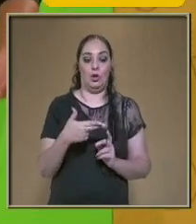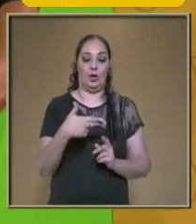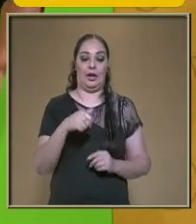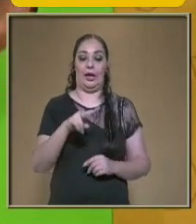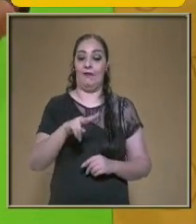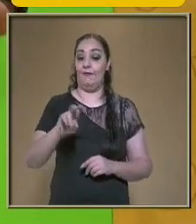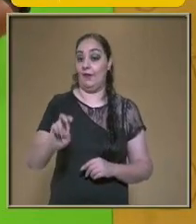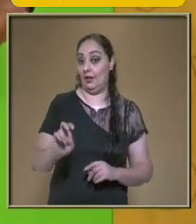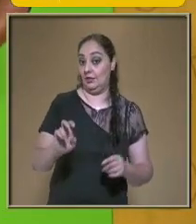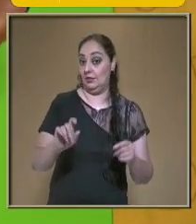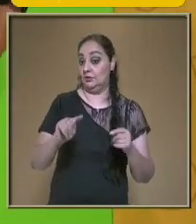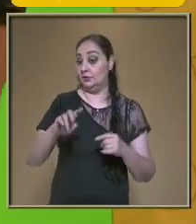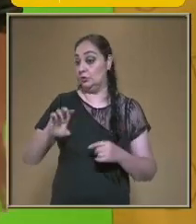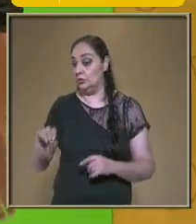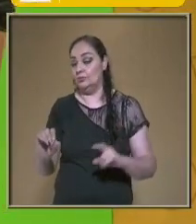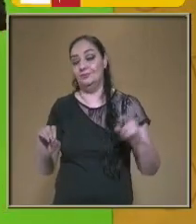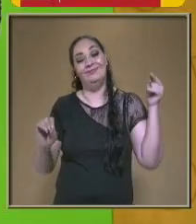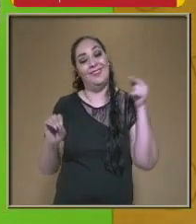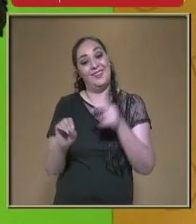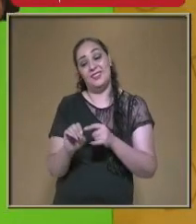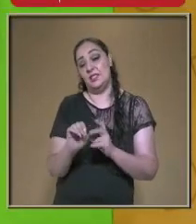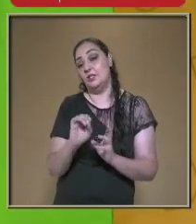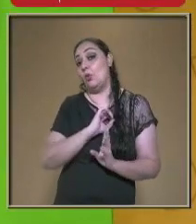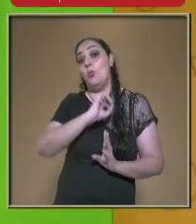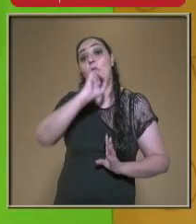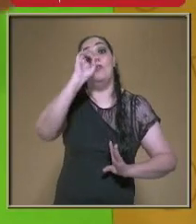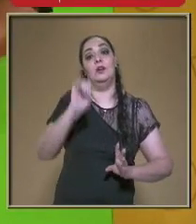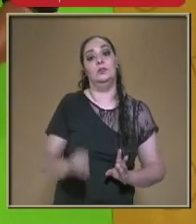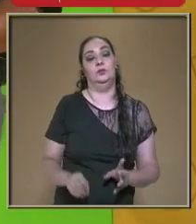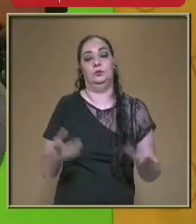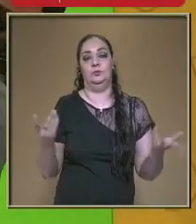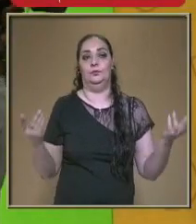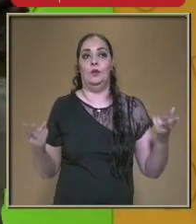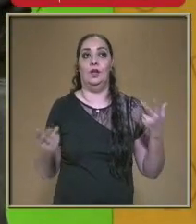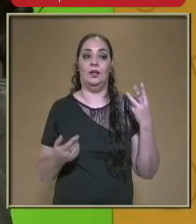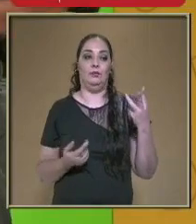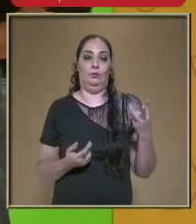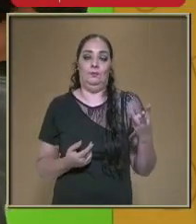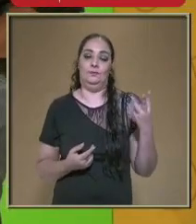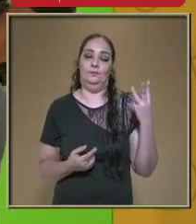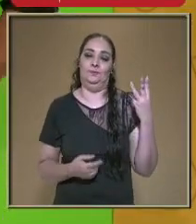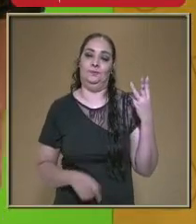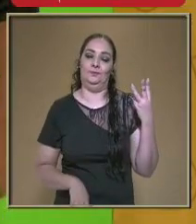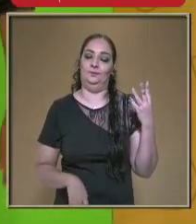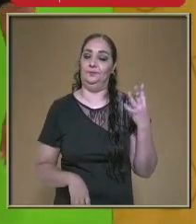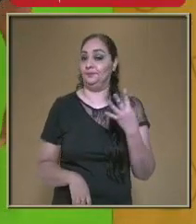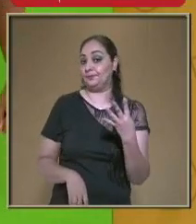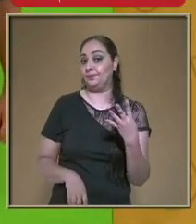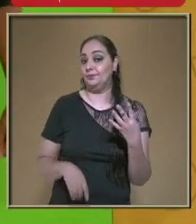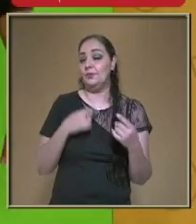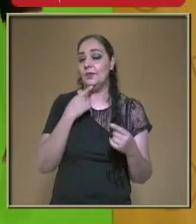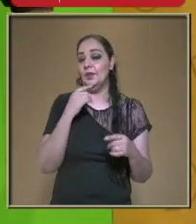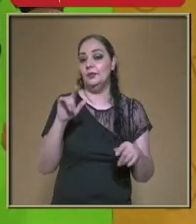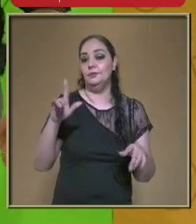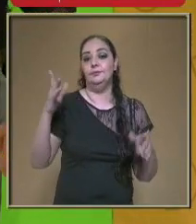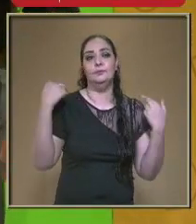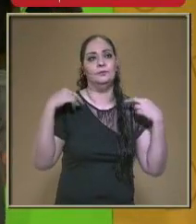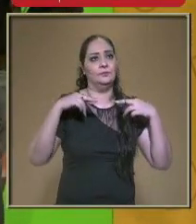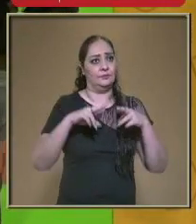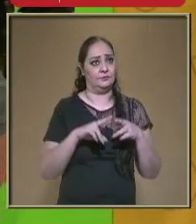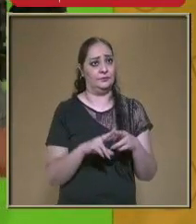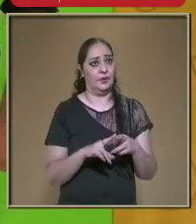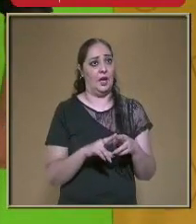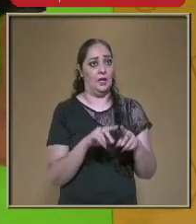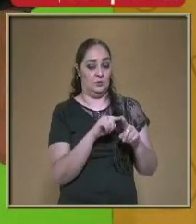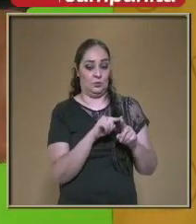class. It's obligatory. Check the number three and check the number four. Teacher, should